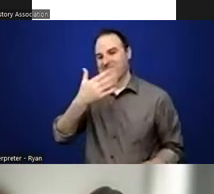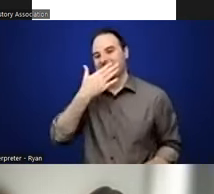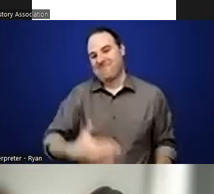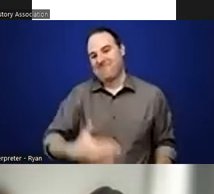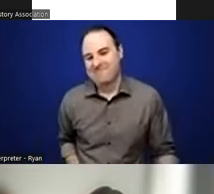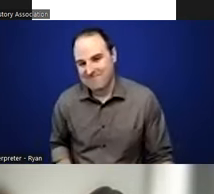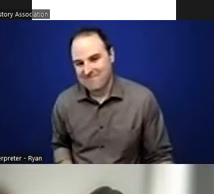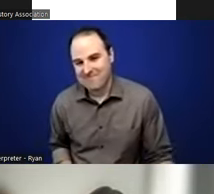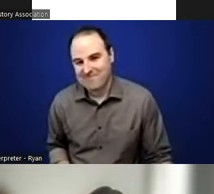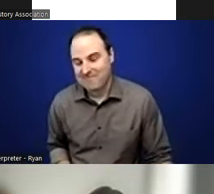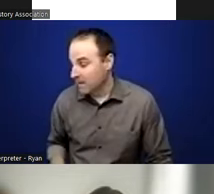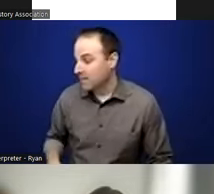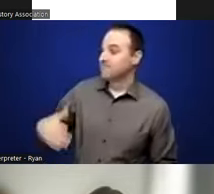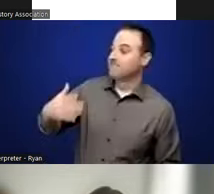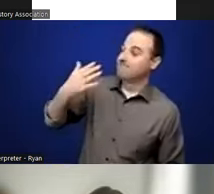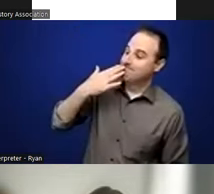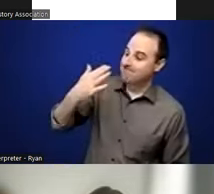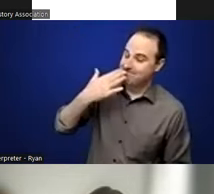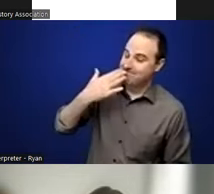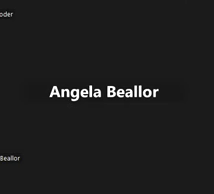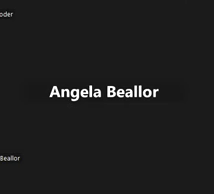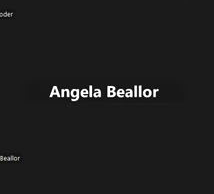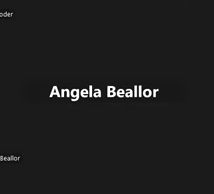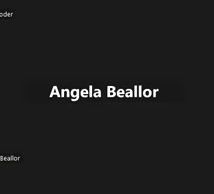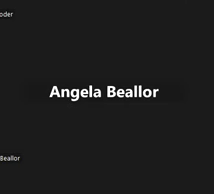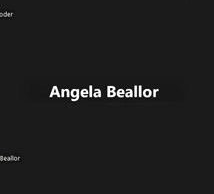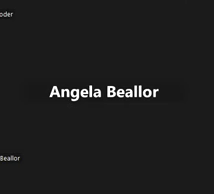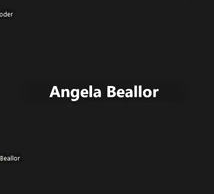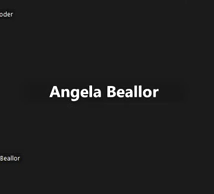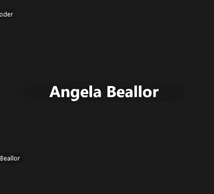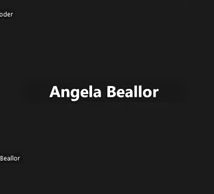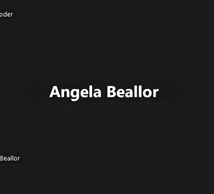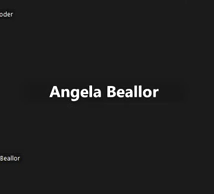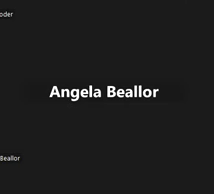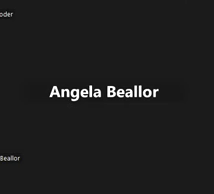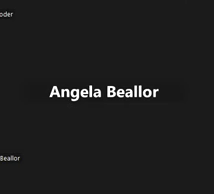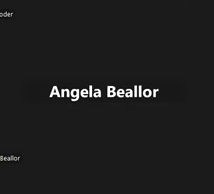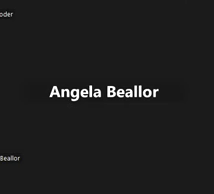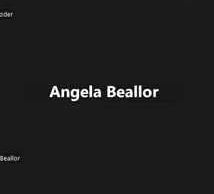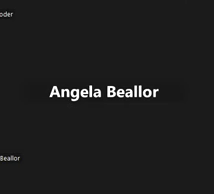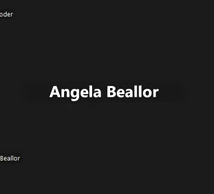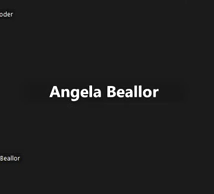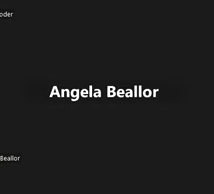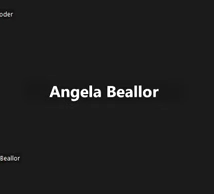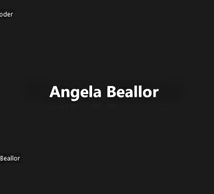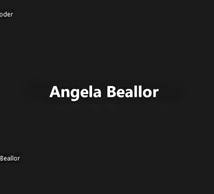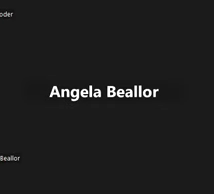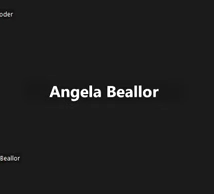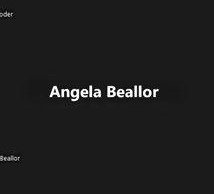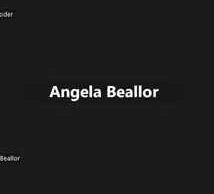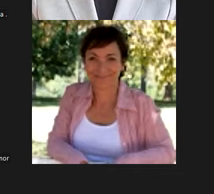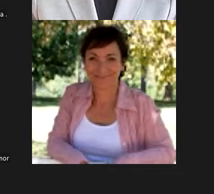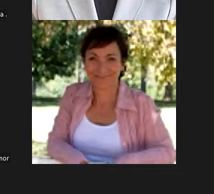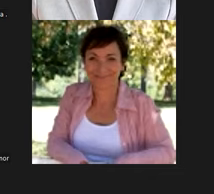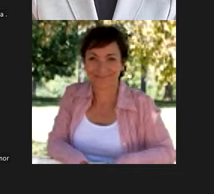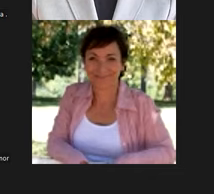Thank you. Um, you know, that question, right. That exists, uh, so often, right. Of, you know, do you do audio? Do you do video,